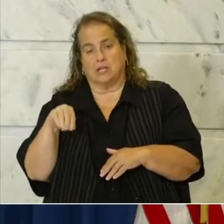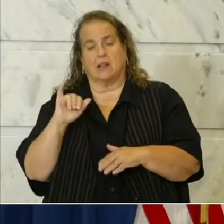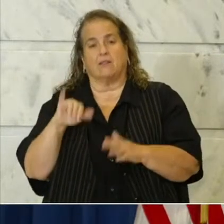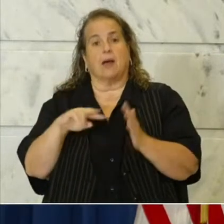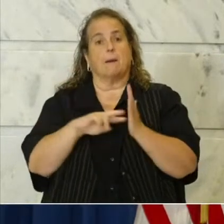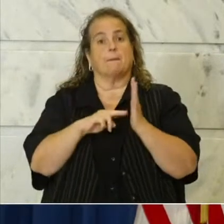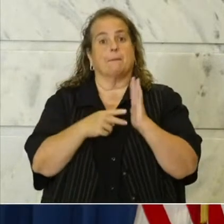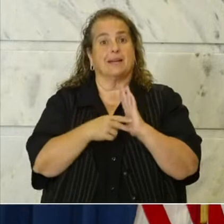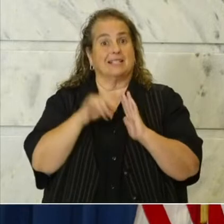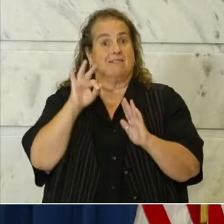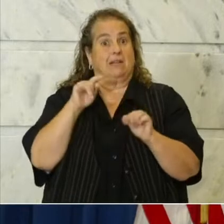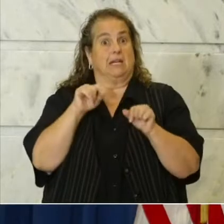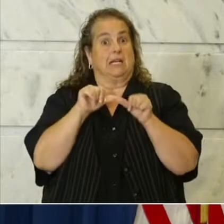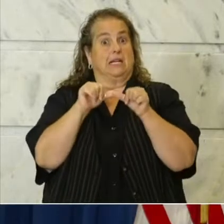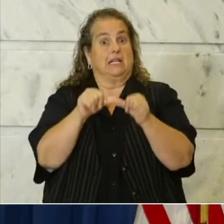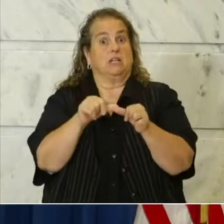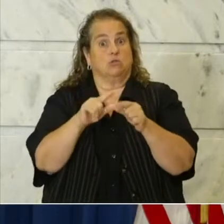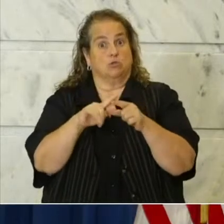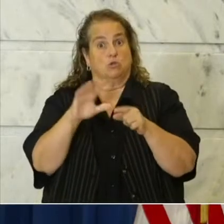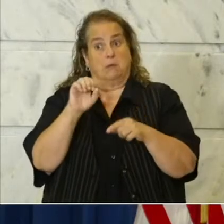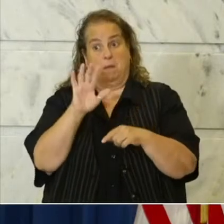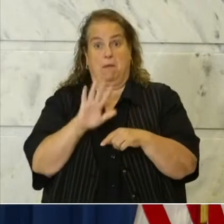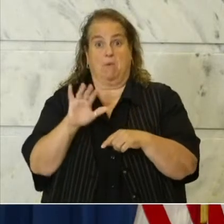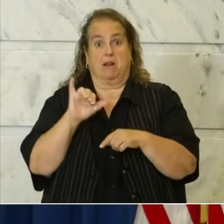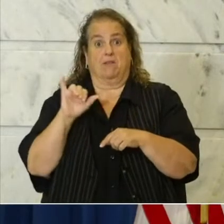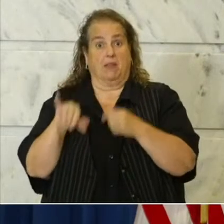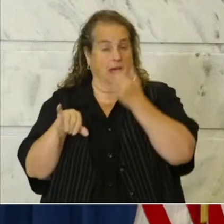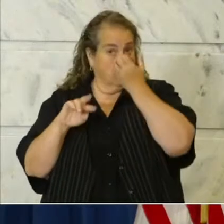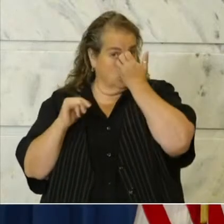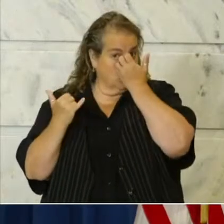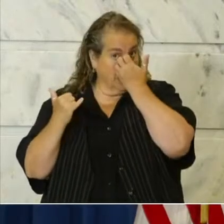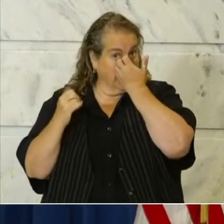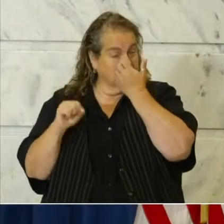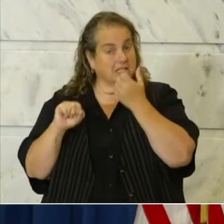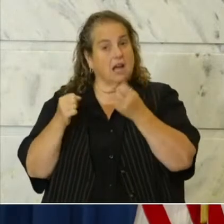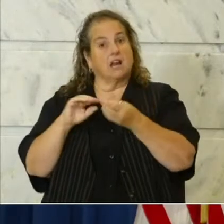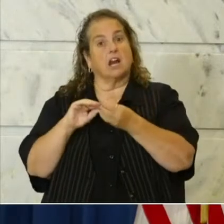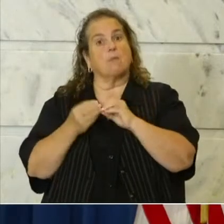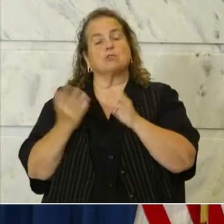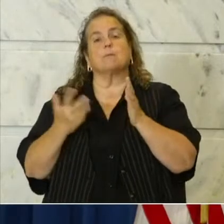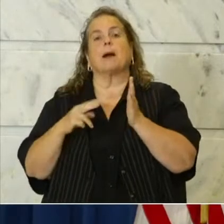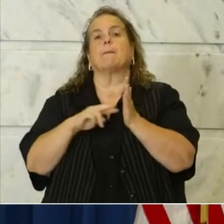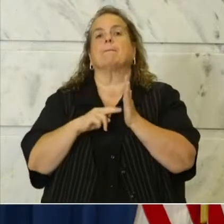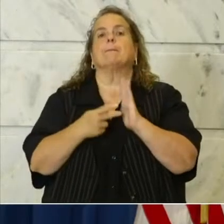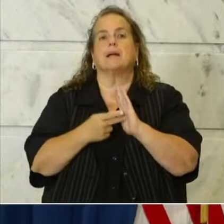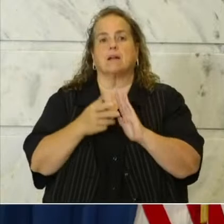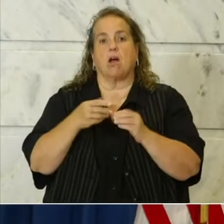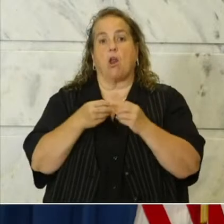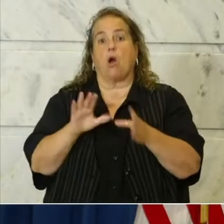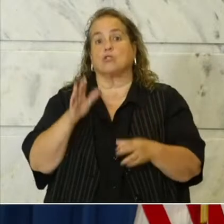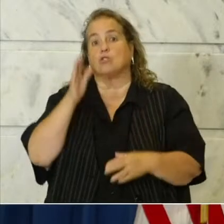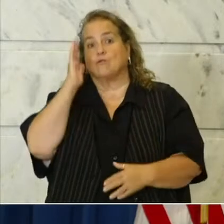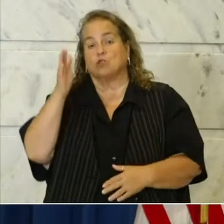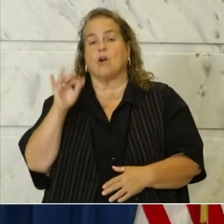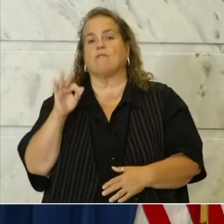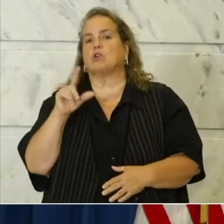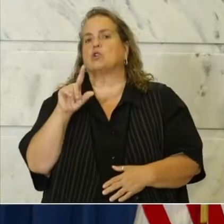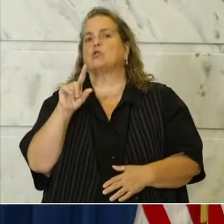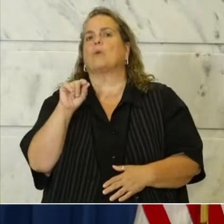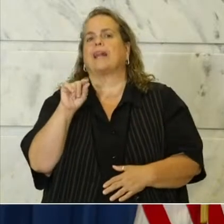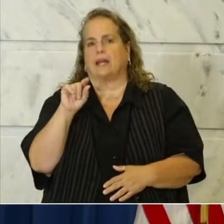mean if it continues to be about that, today's number might indicate the loss in the future of 20